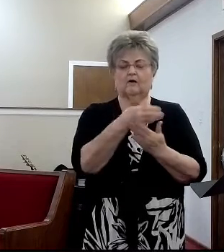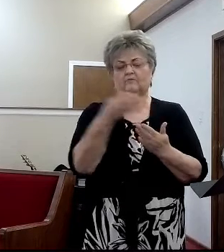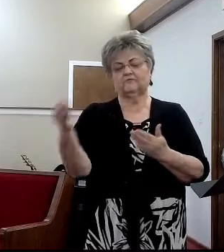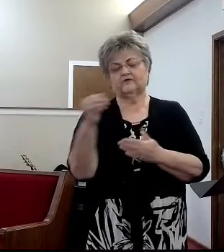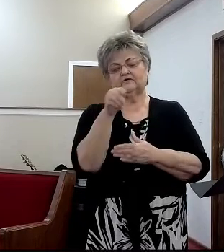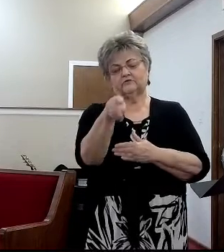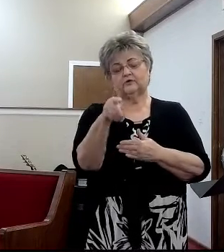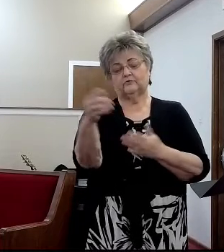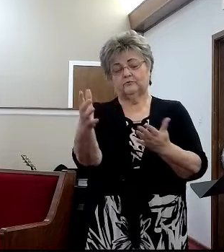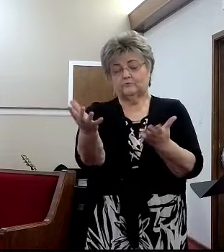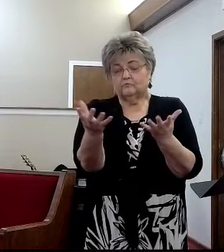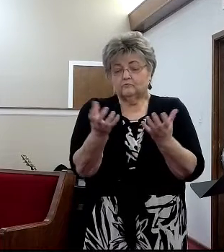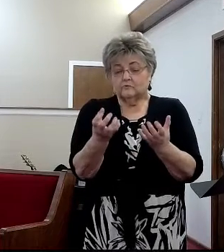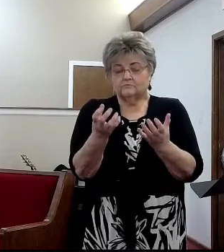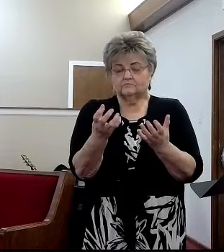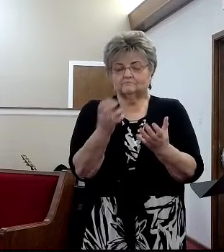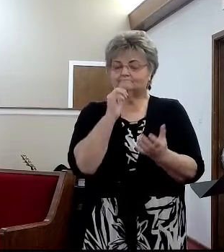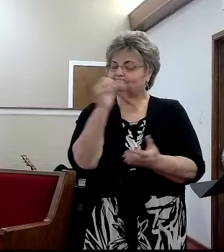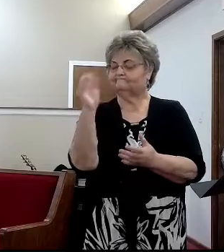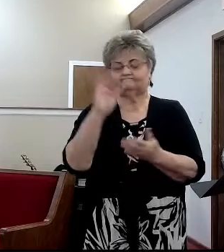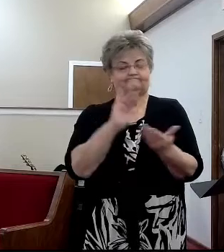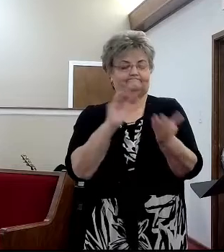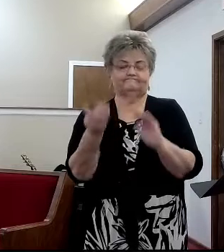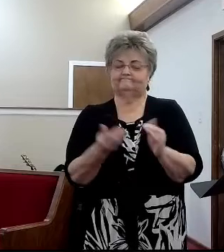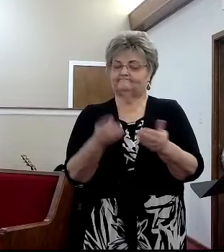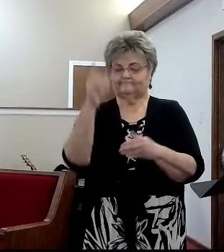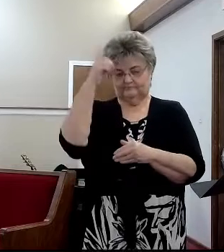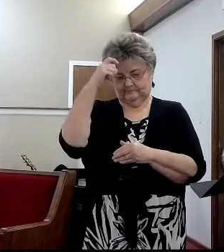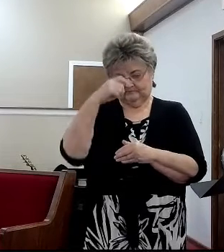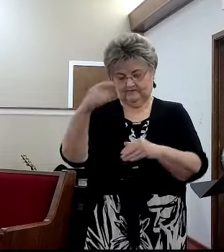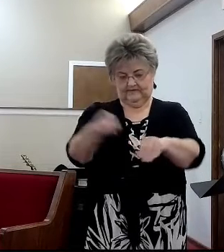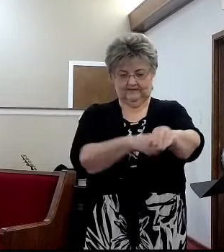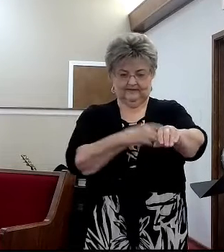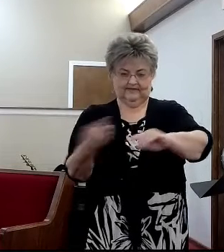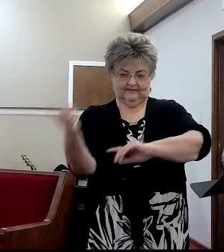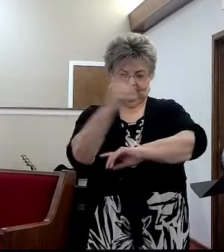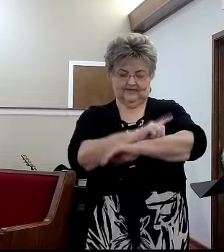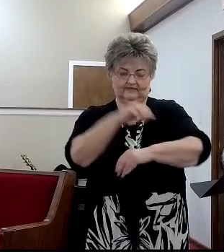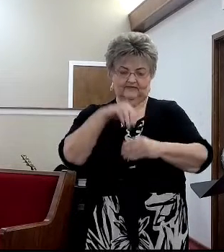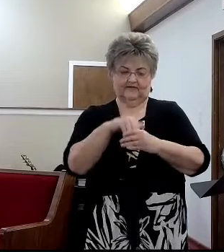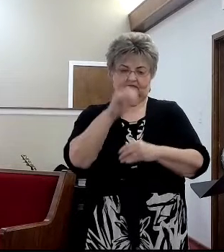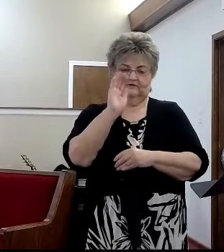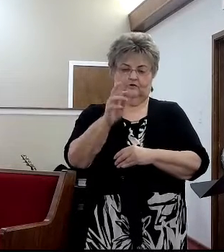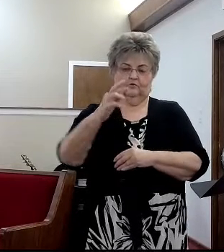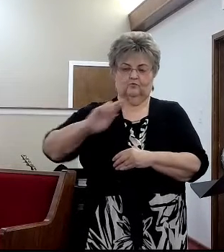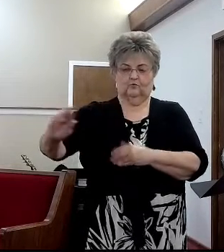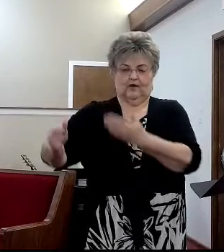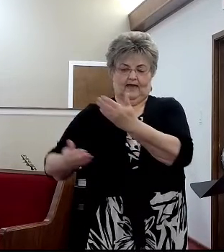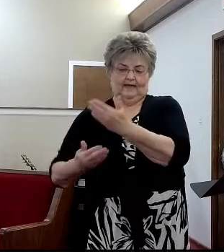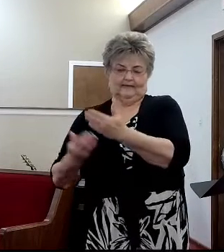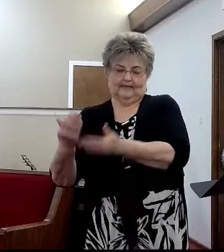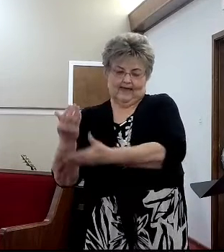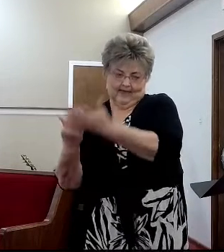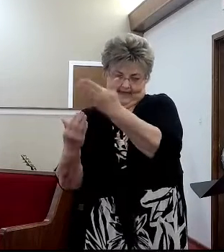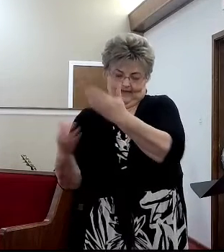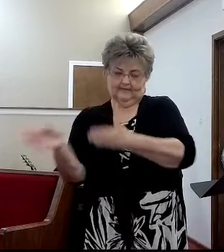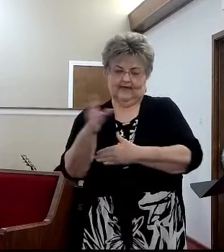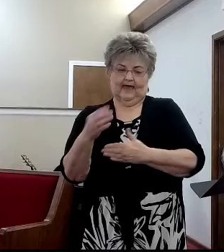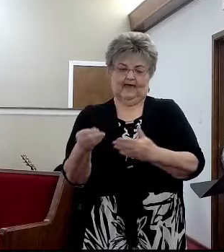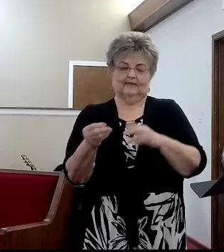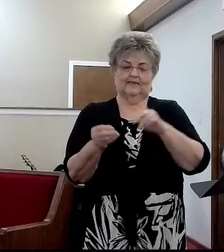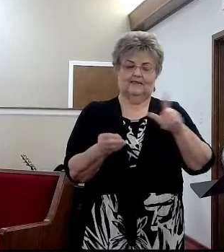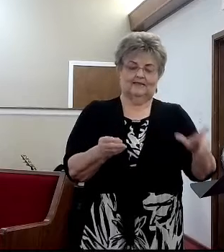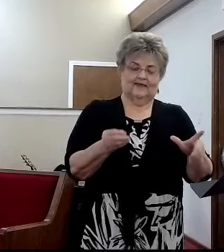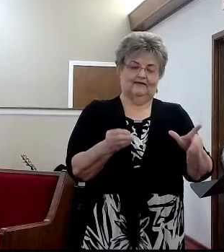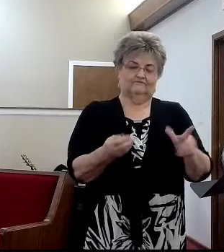her. Length of days is in her right hand, and in her left hand riches and honor. Her ways are ways